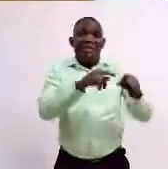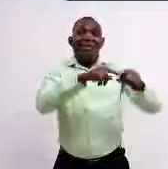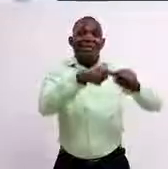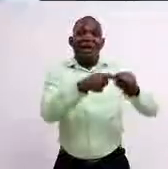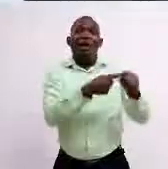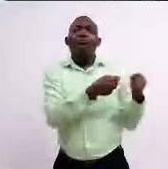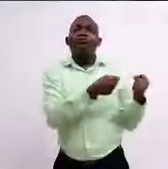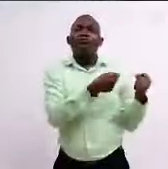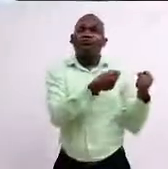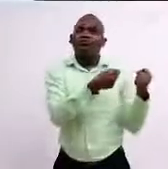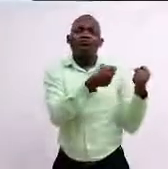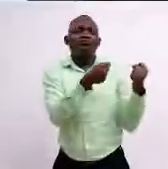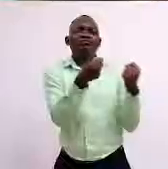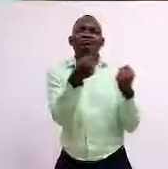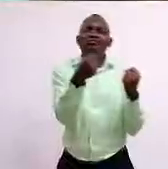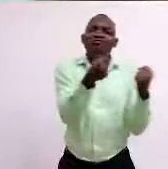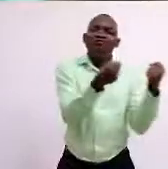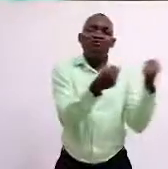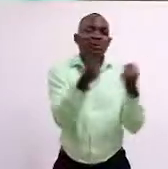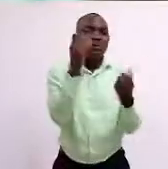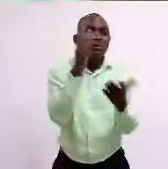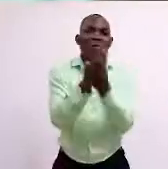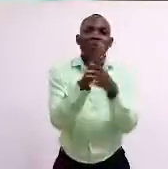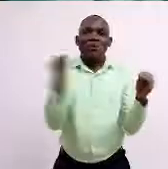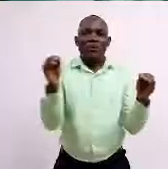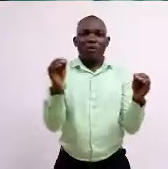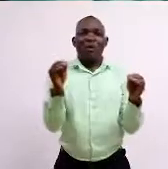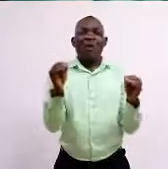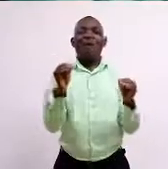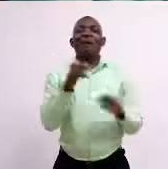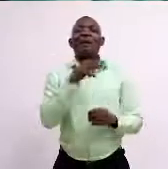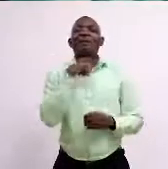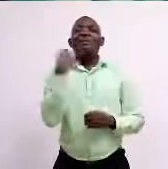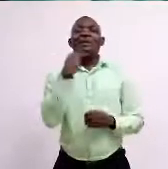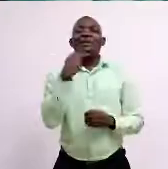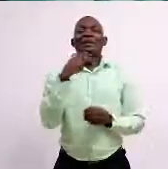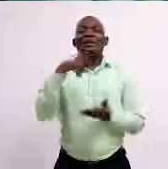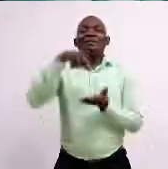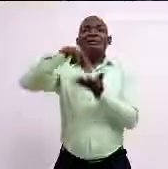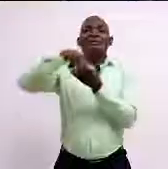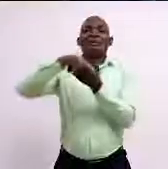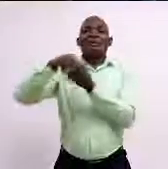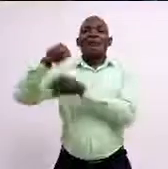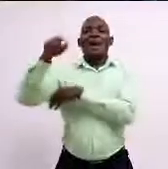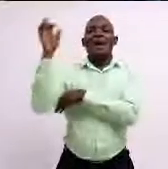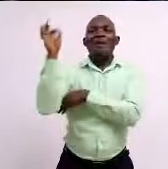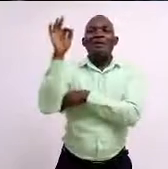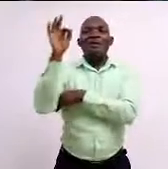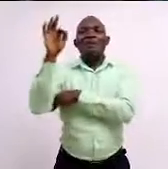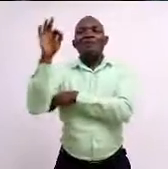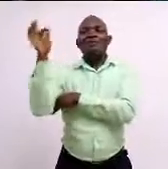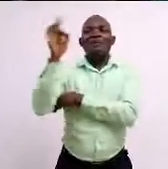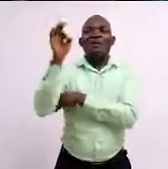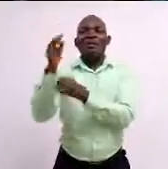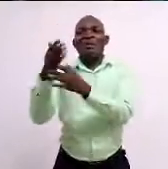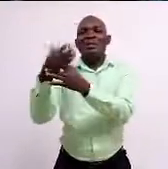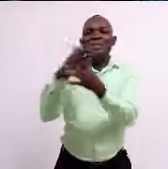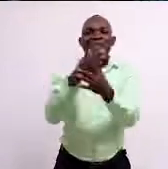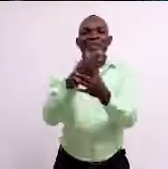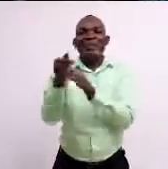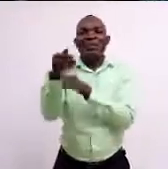this foot presses that accelerator, we are not stopping. In who you are, accept that